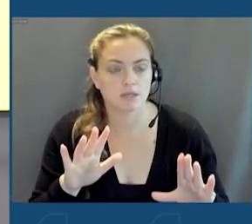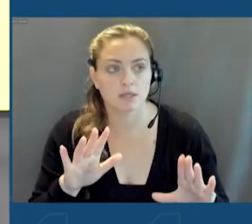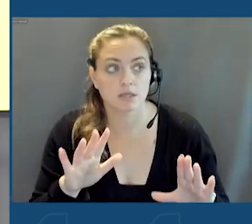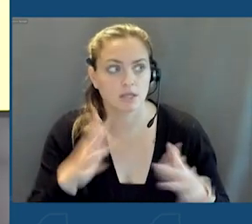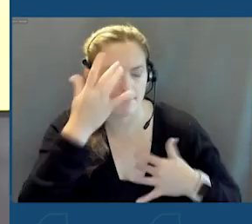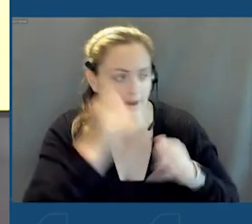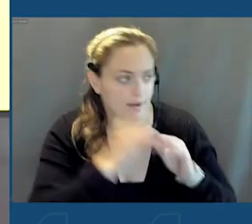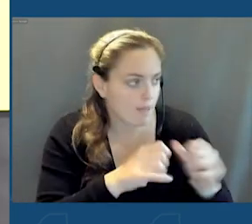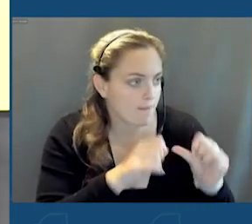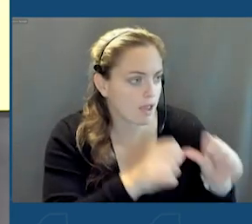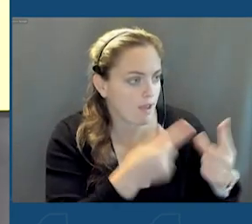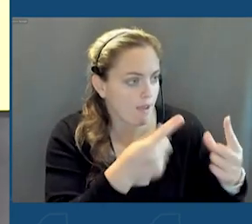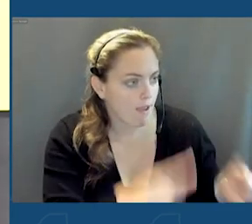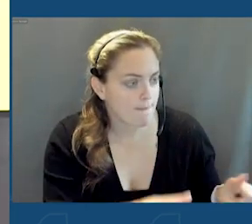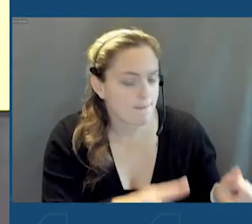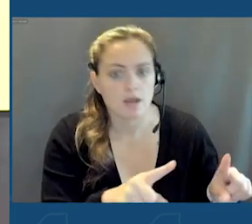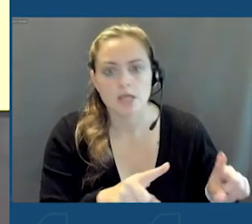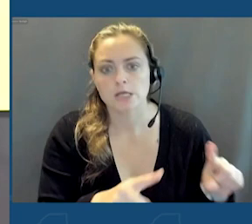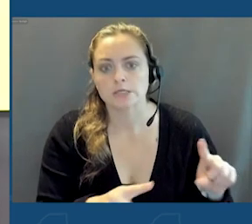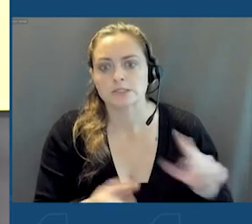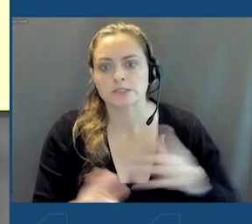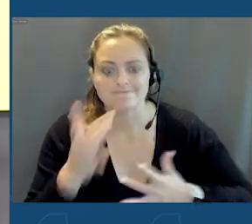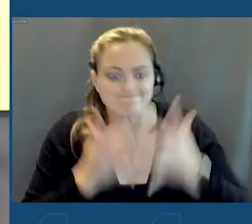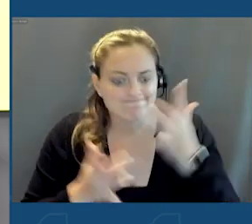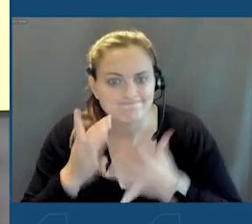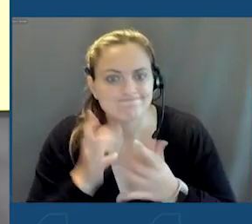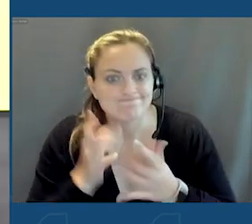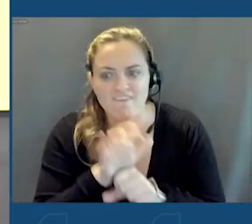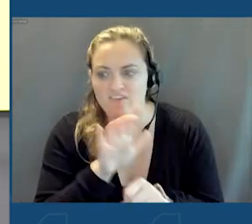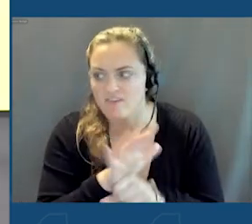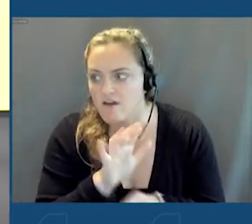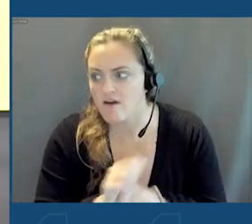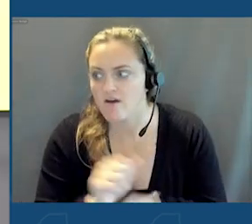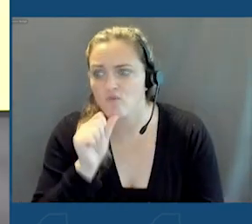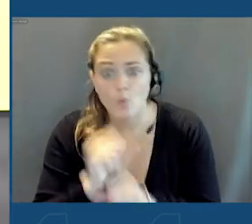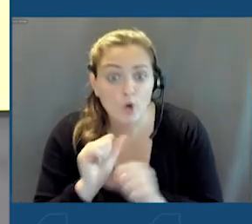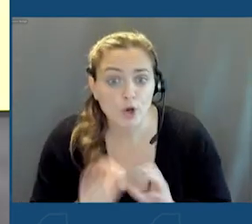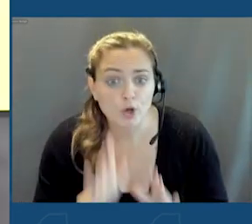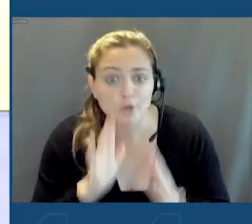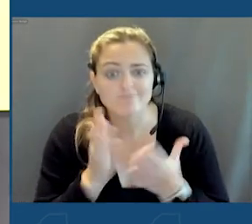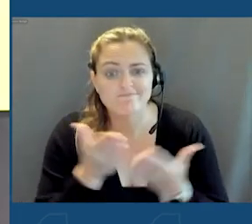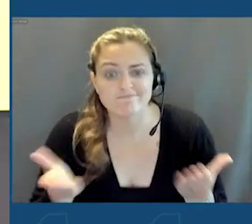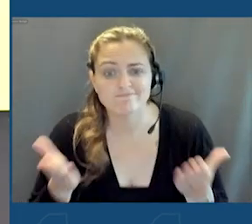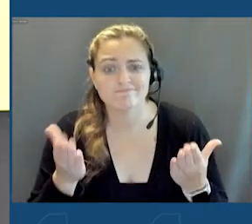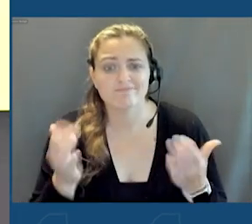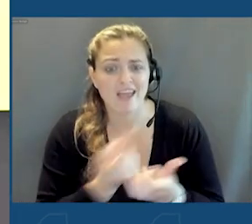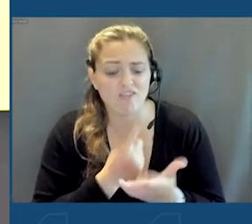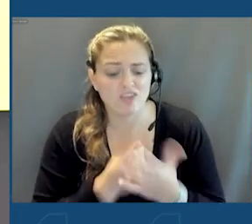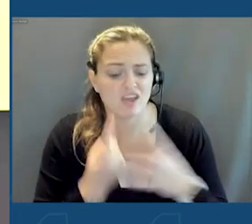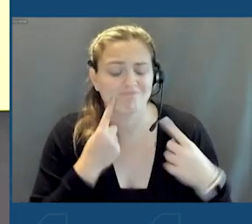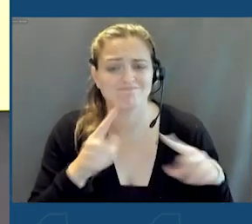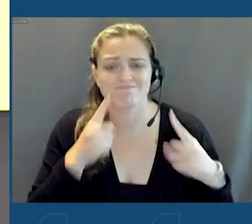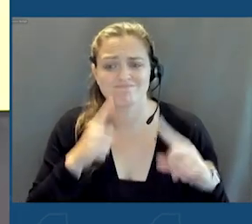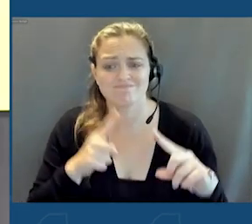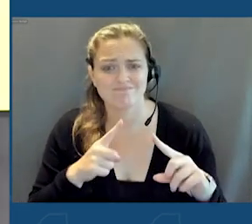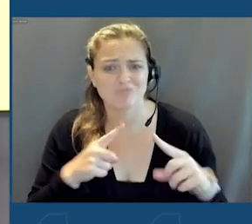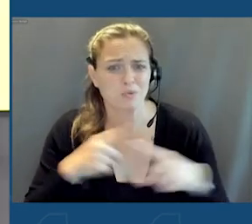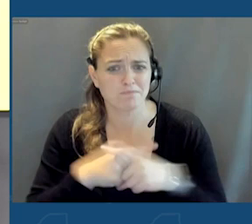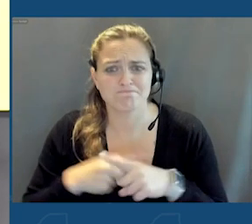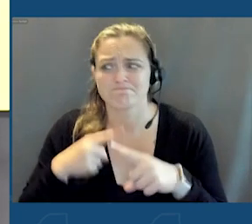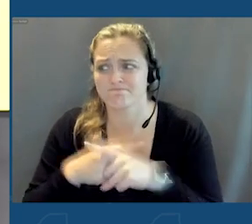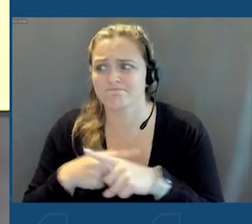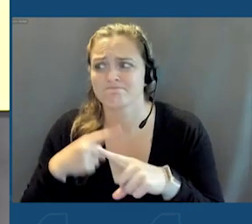pandemic, supply chain challenges, worker shortages, all the things you had to overcome, and yet you